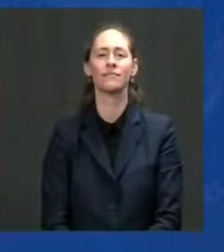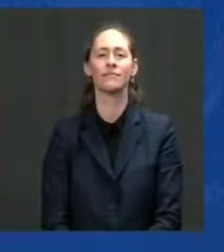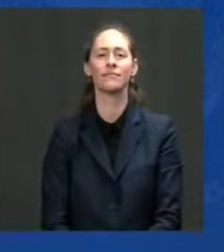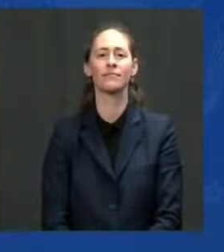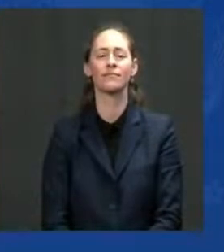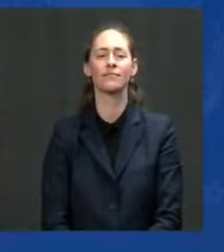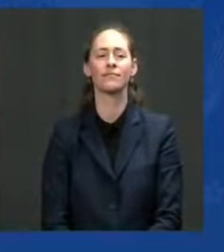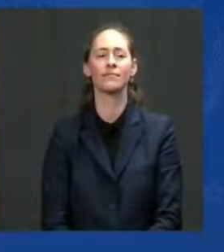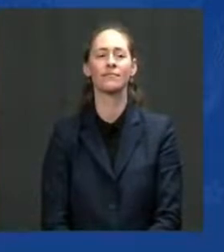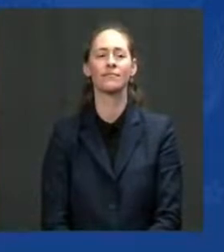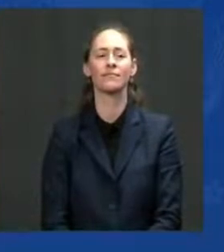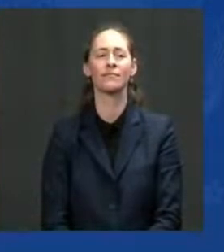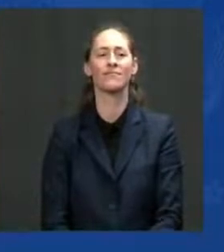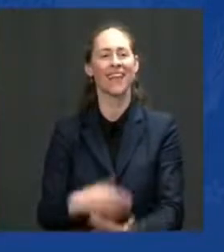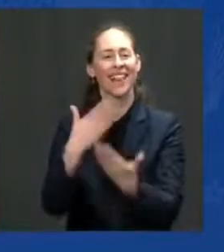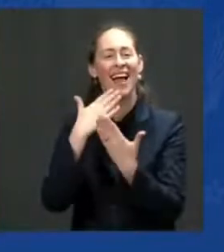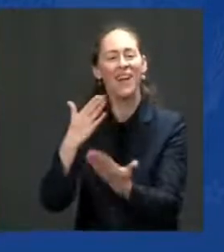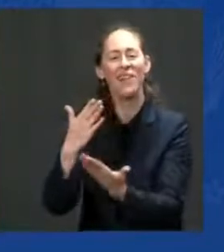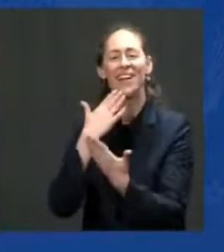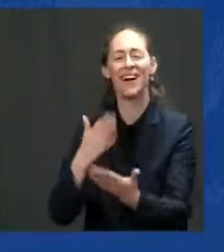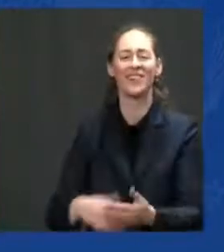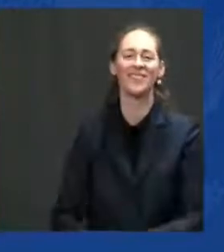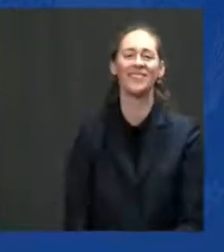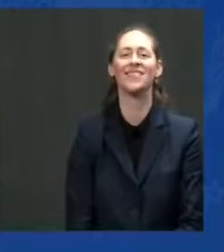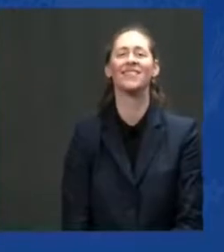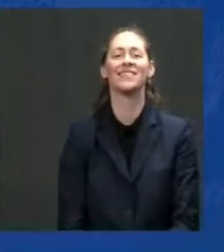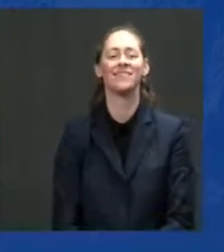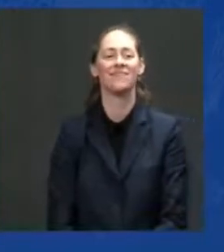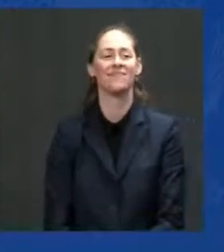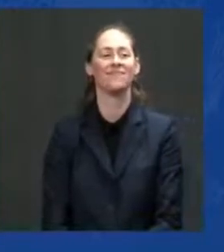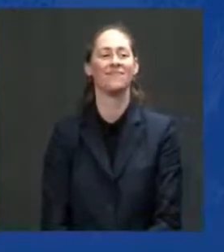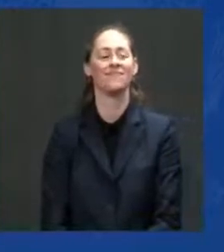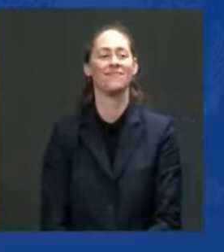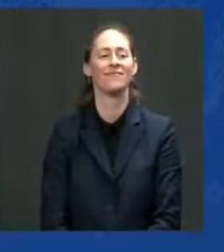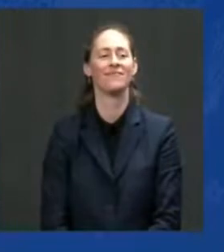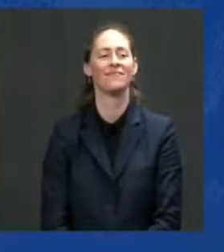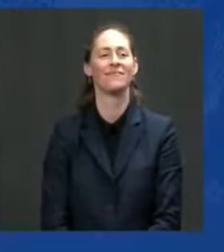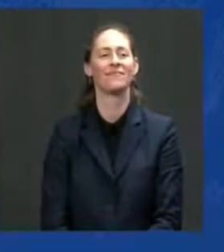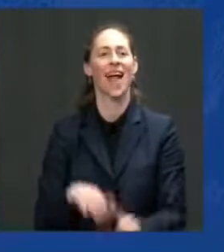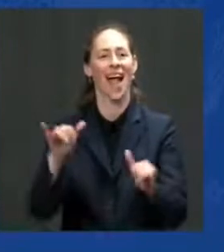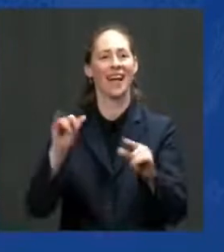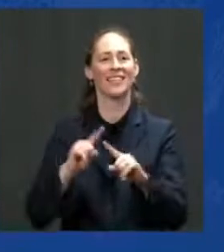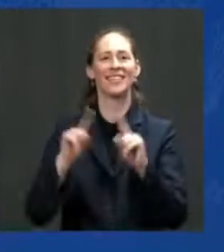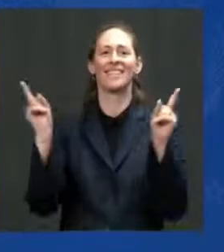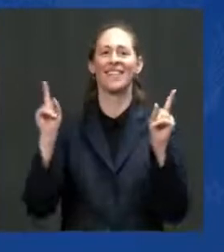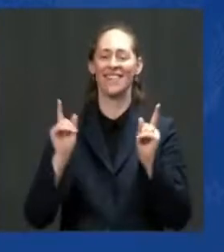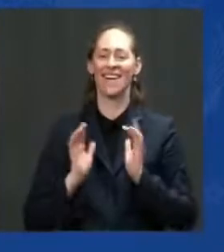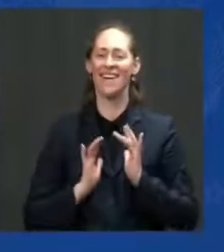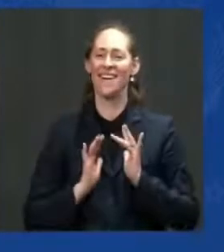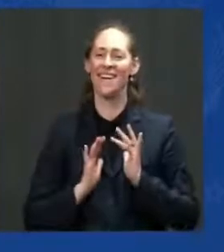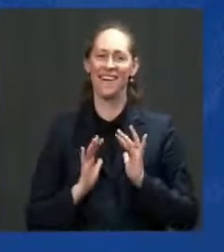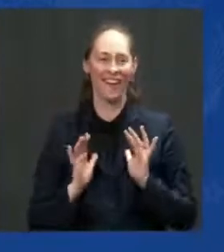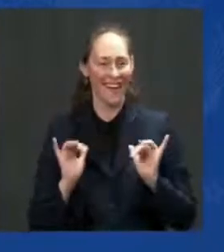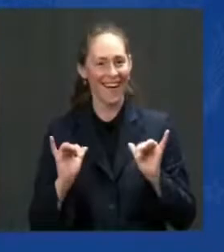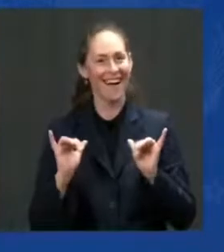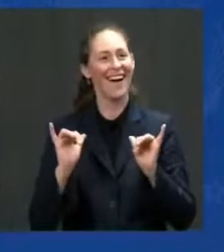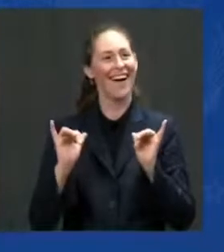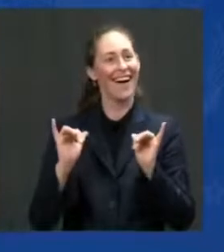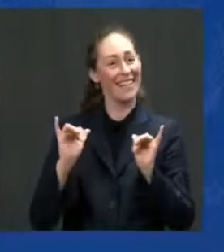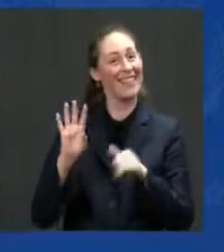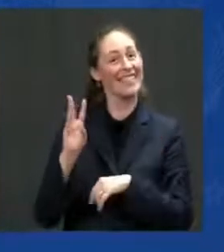Thank you, man. Unusual number, huh? 46. Thank you.